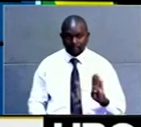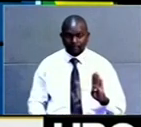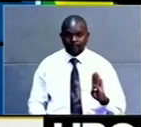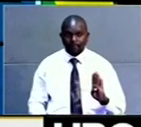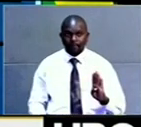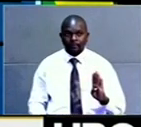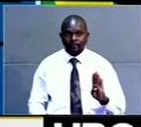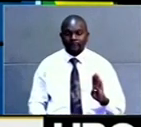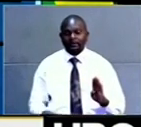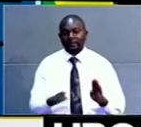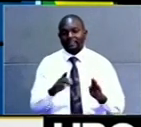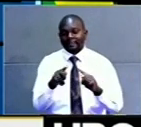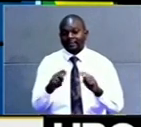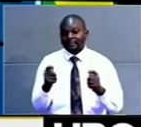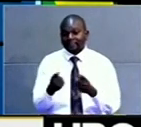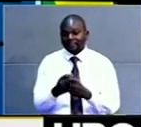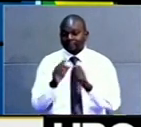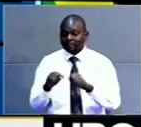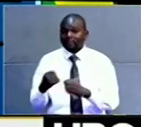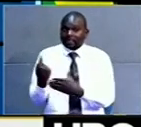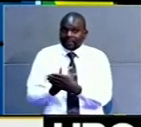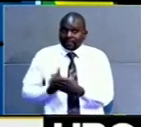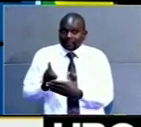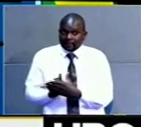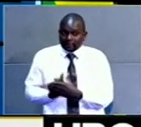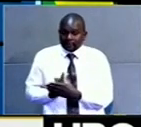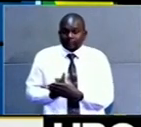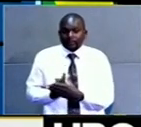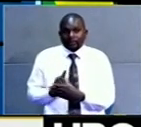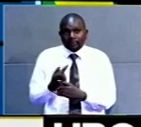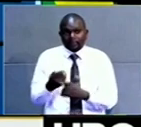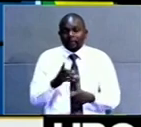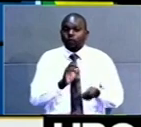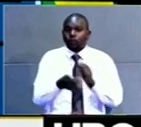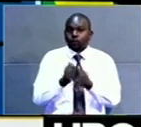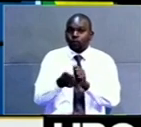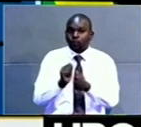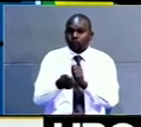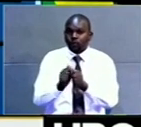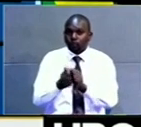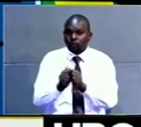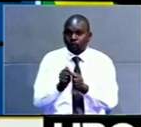tournaments, teams should be quarantined for the whole season of the competition.